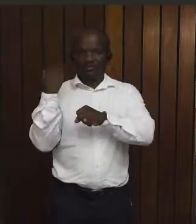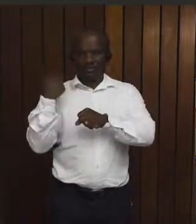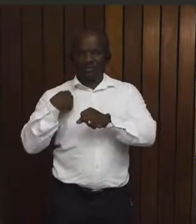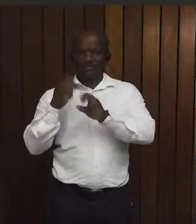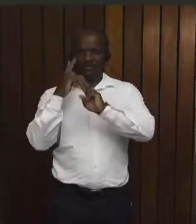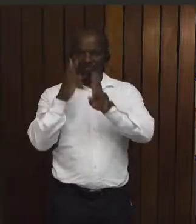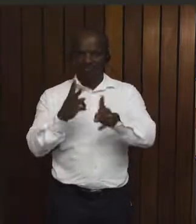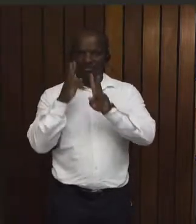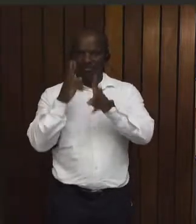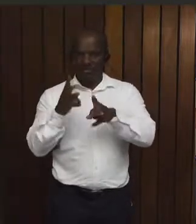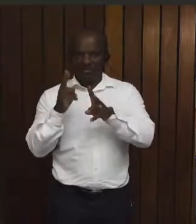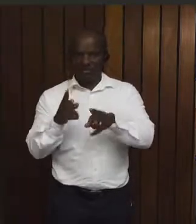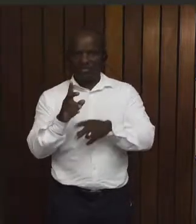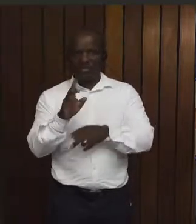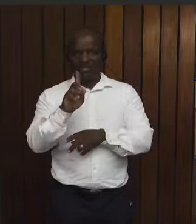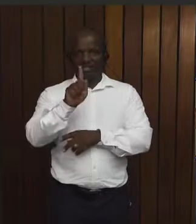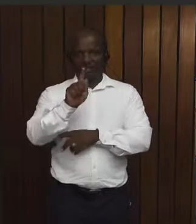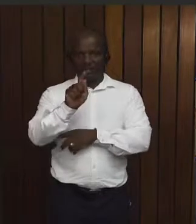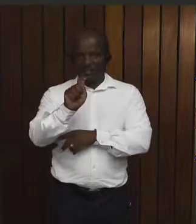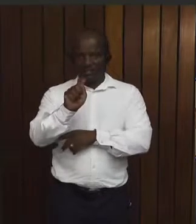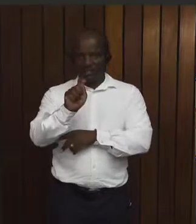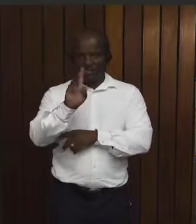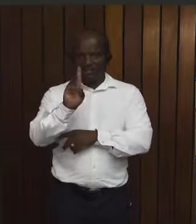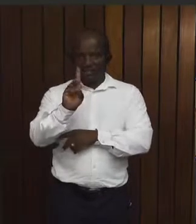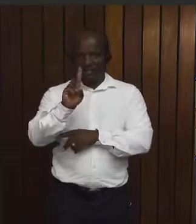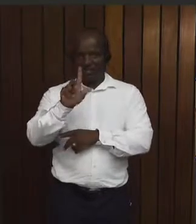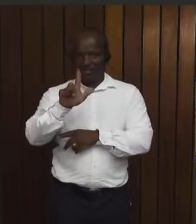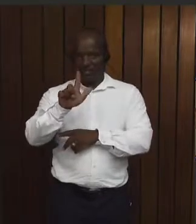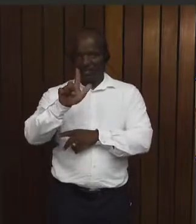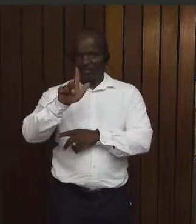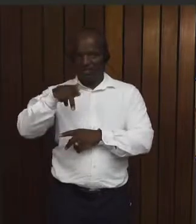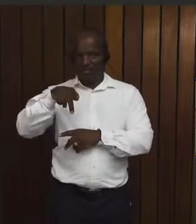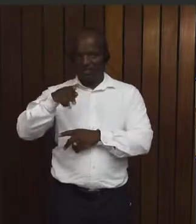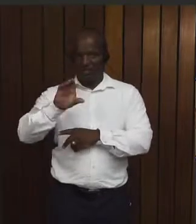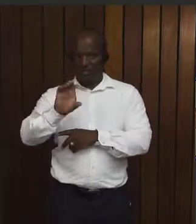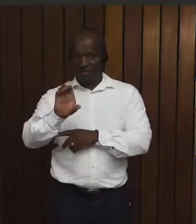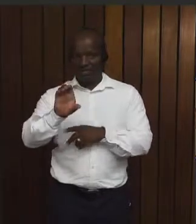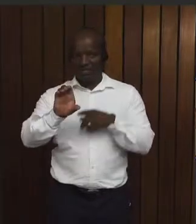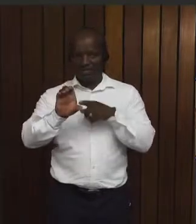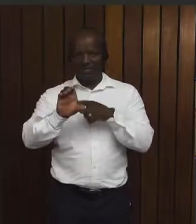at the Sebokeng DLTC. We will be giving them